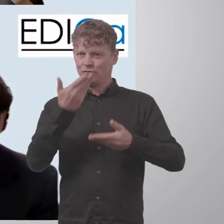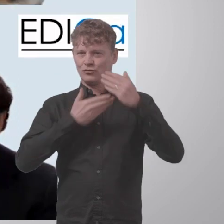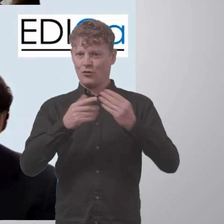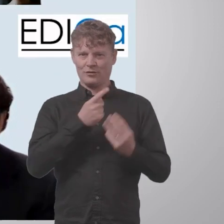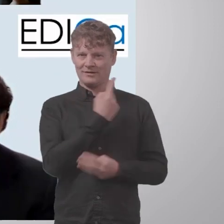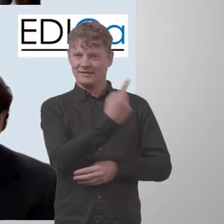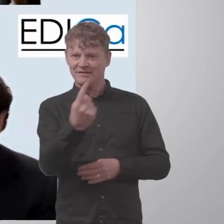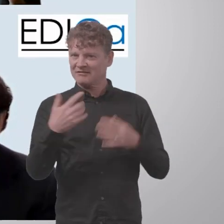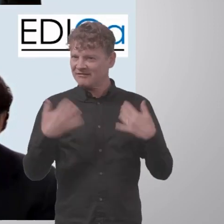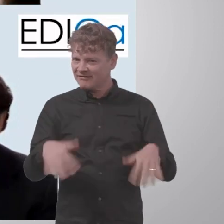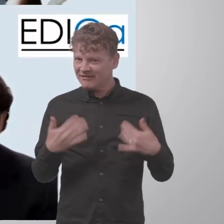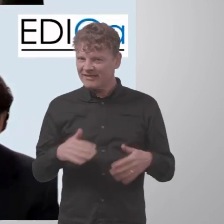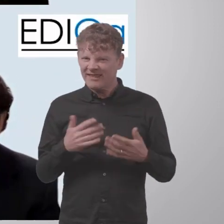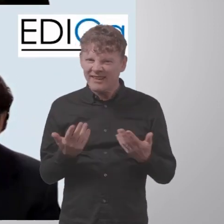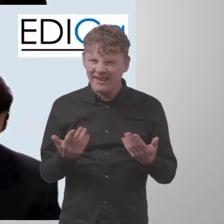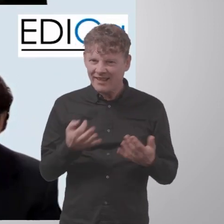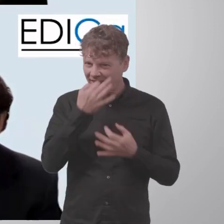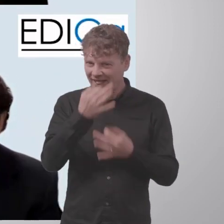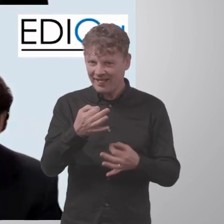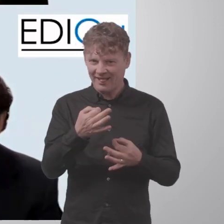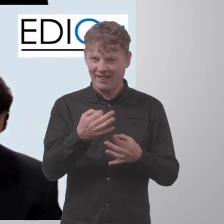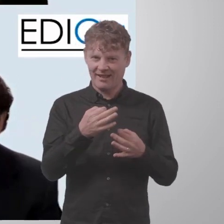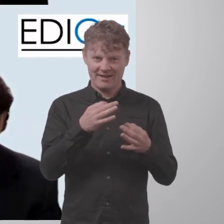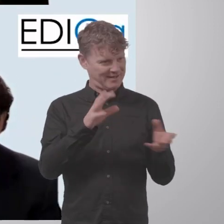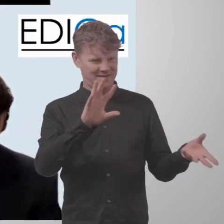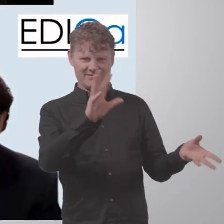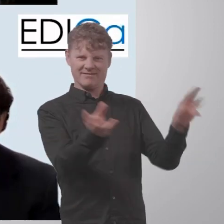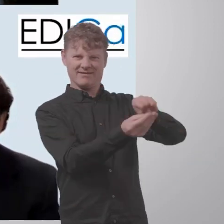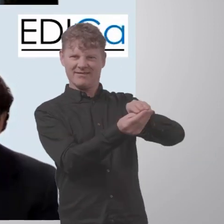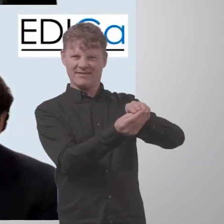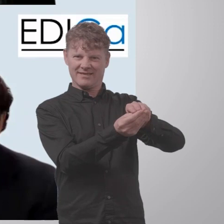of coalesces and comes together to kind of obviously facilitate this great project.